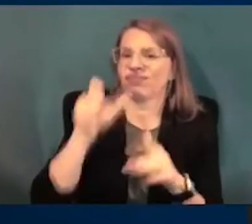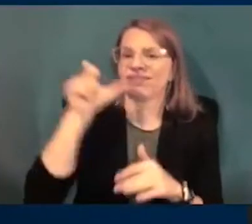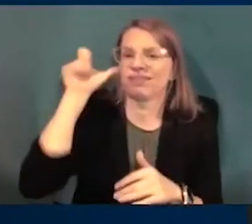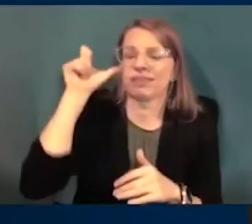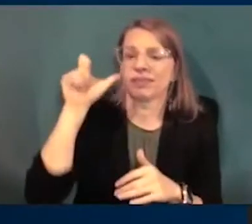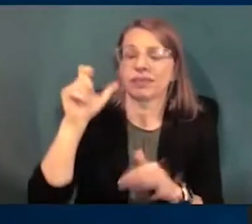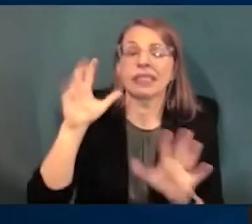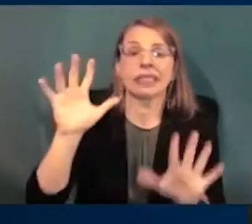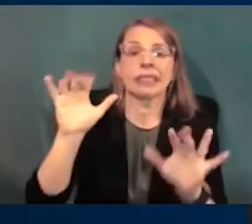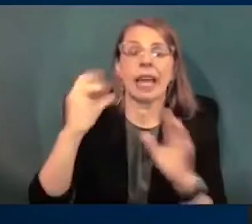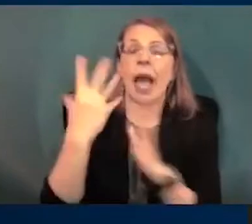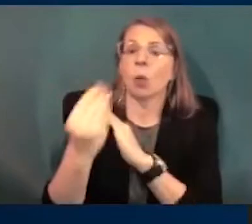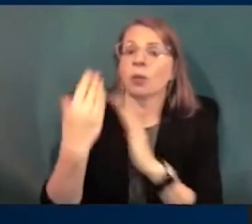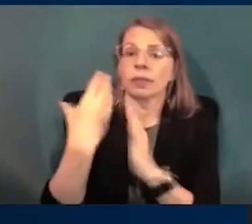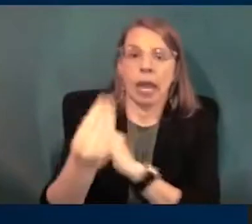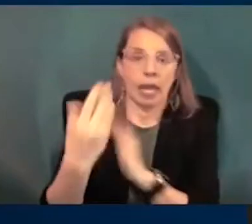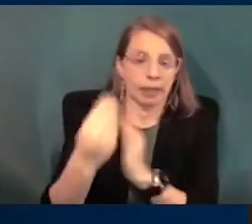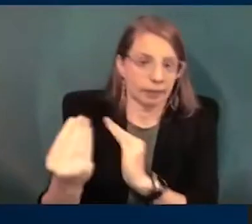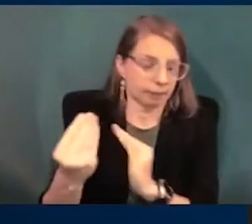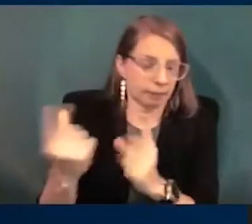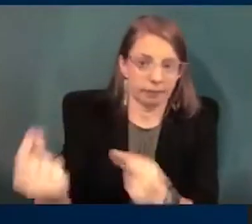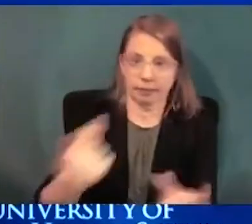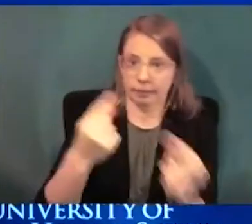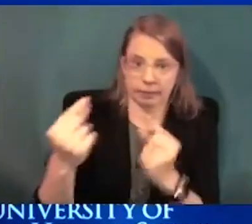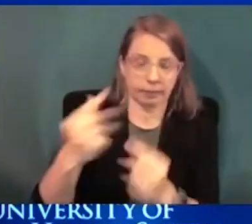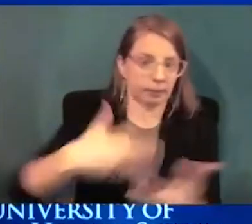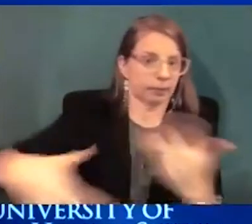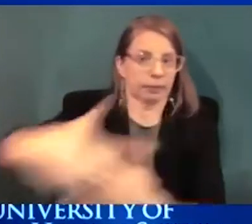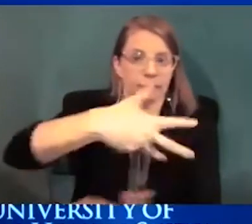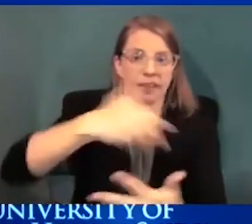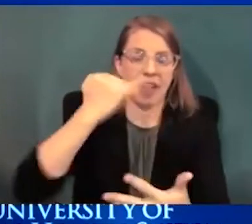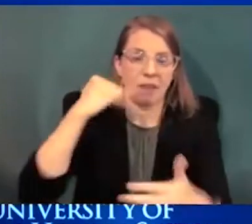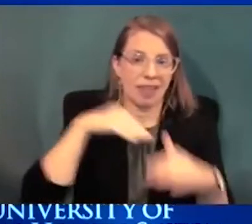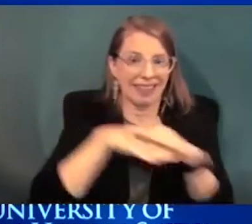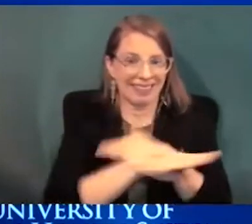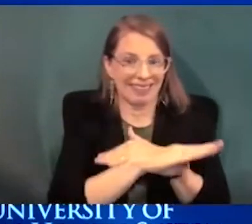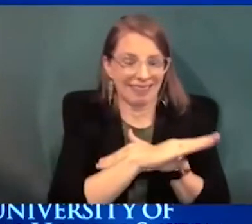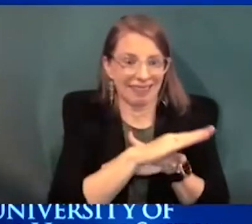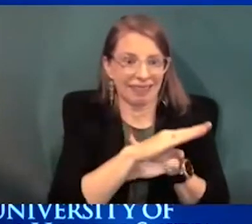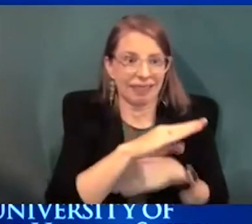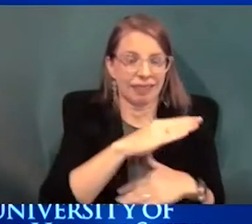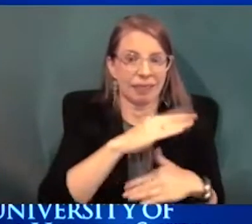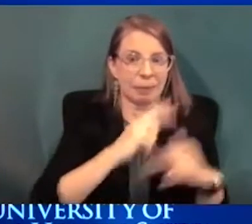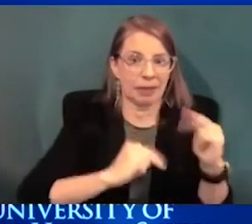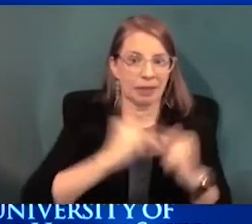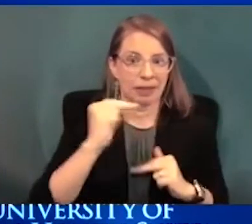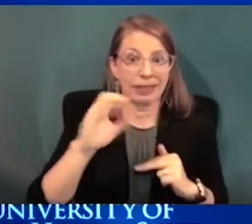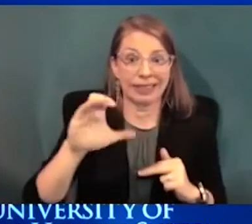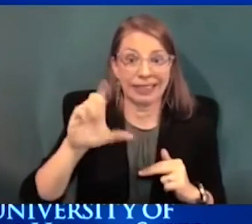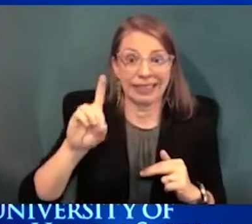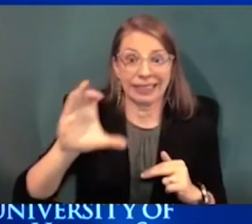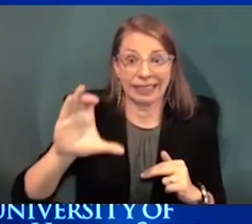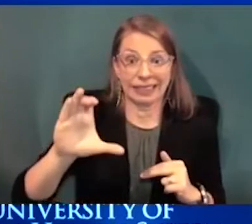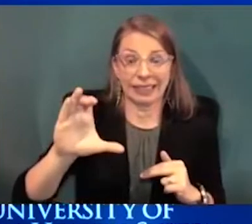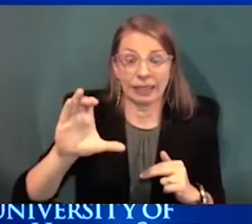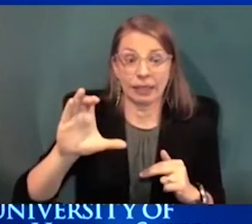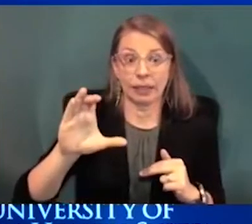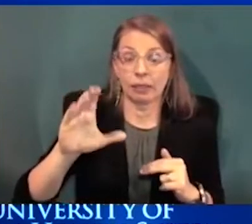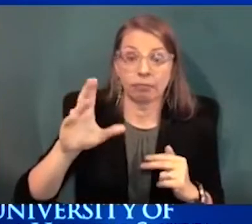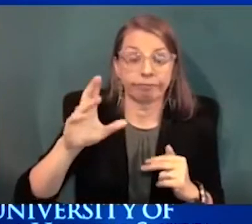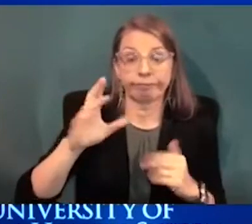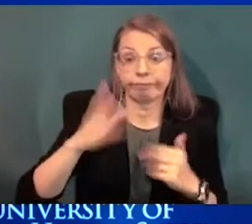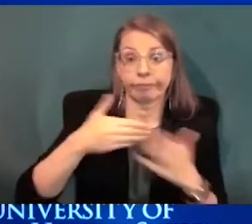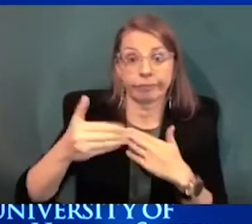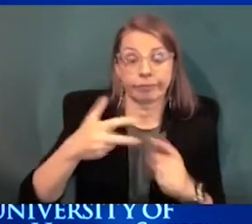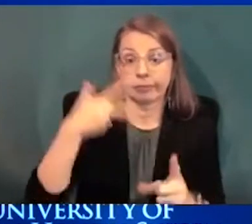stay outside, stay outside. And if you go into crowded indoor spaces, even though the CDC says that if you've been vaccinated, you don't have to wear a